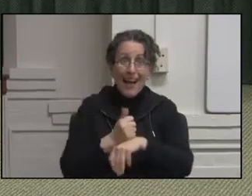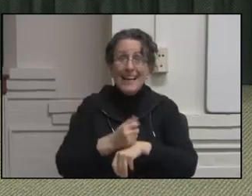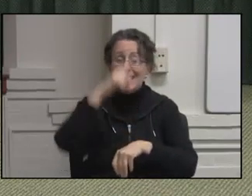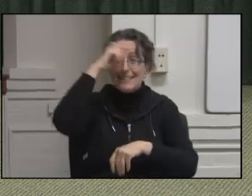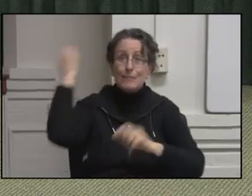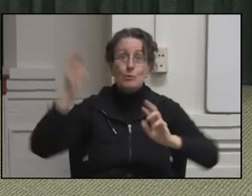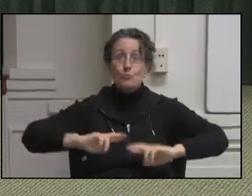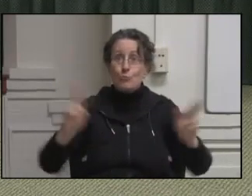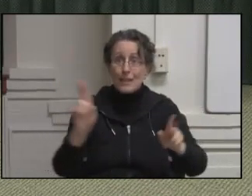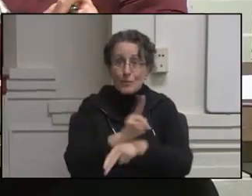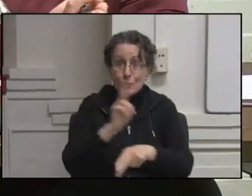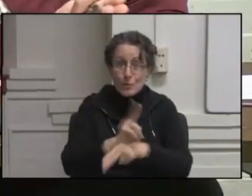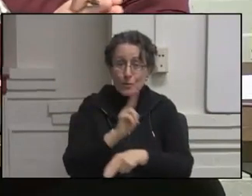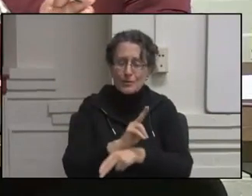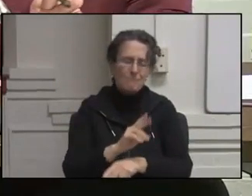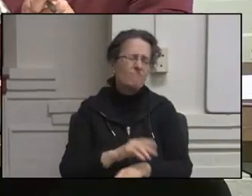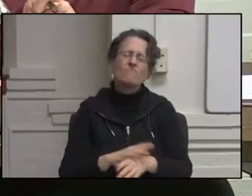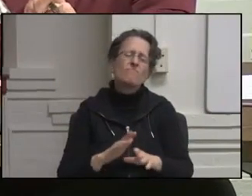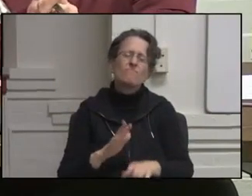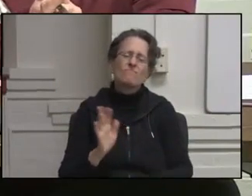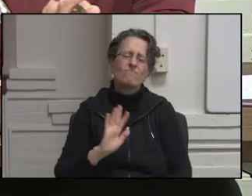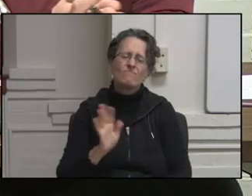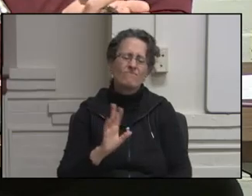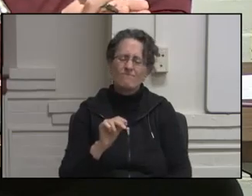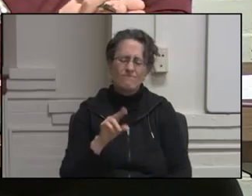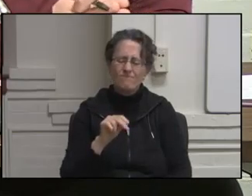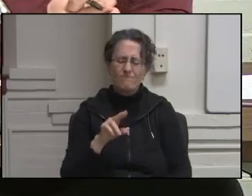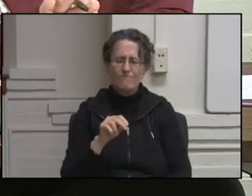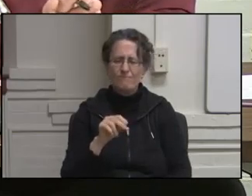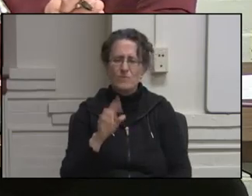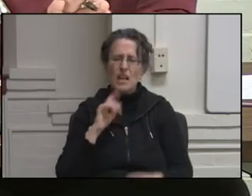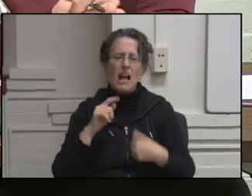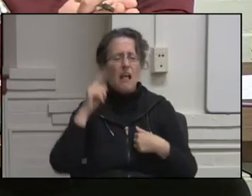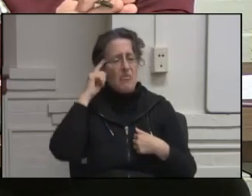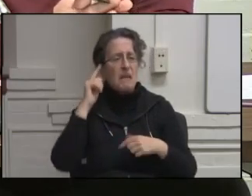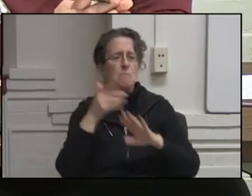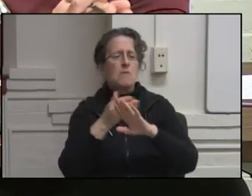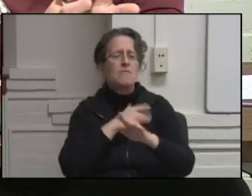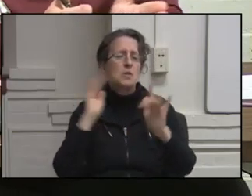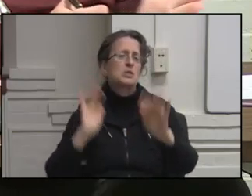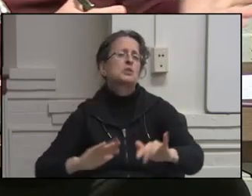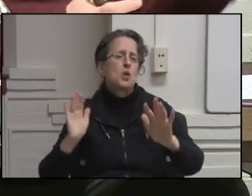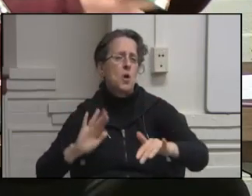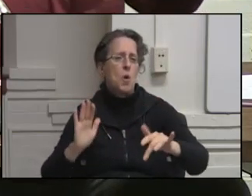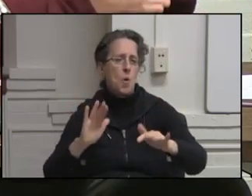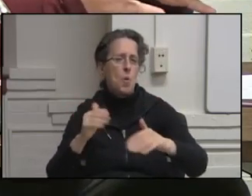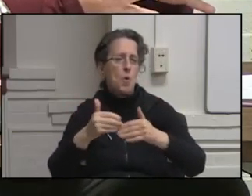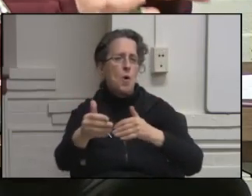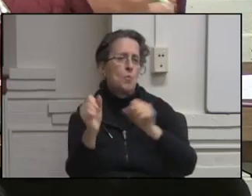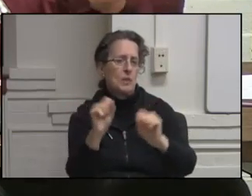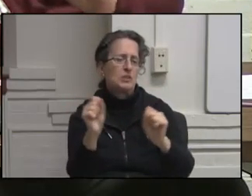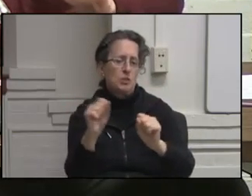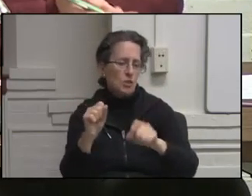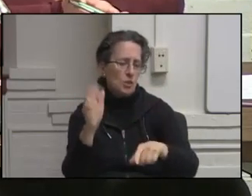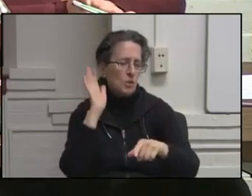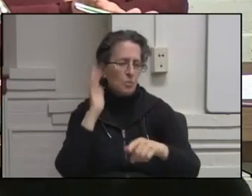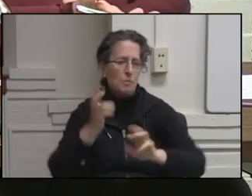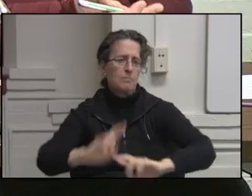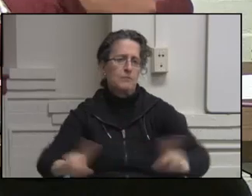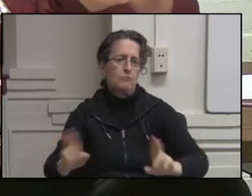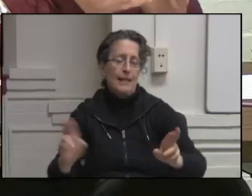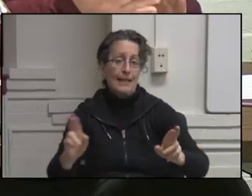I think it's more likely to say that the project would be complete by snowfall. You know, because here we are in April and getting